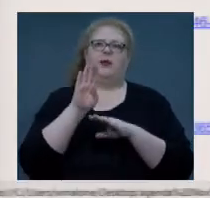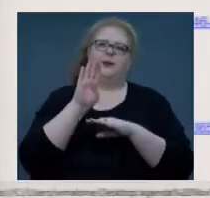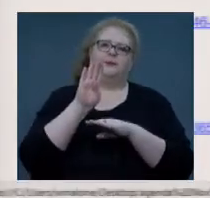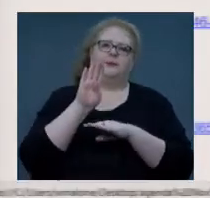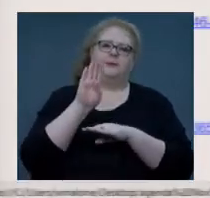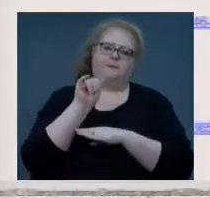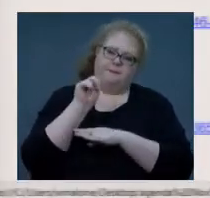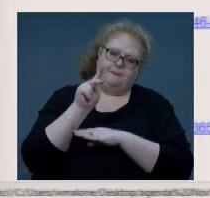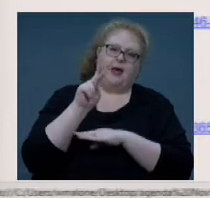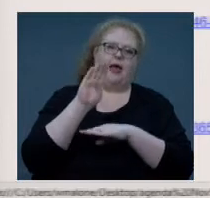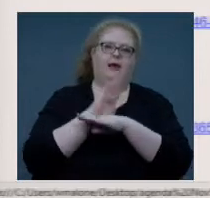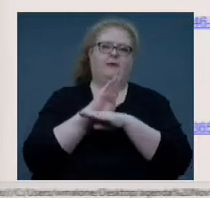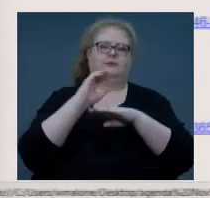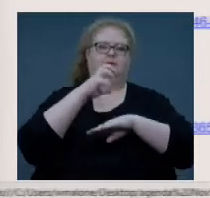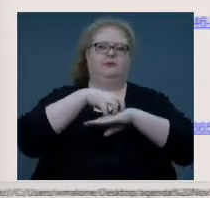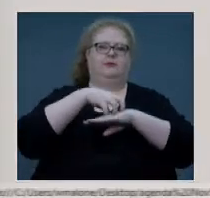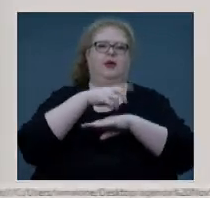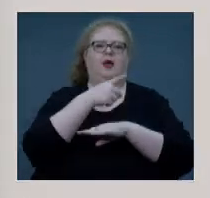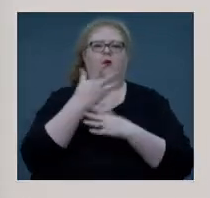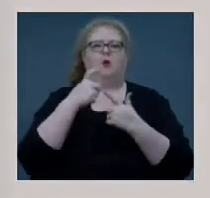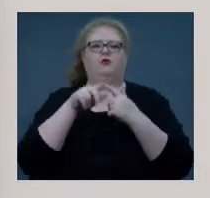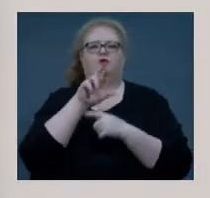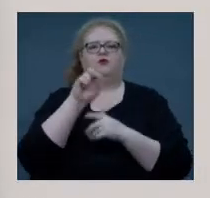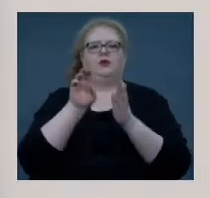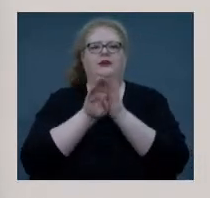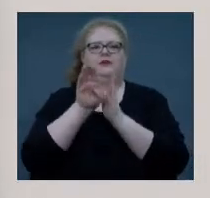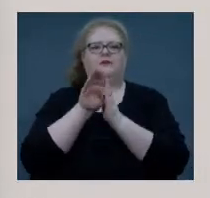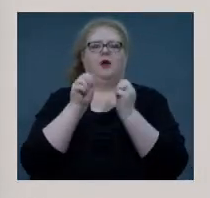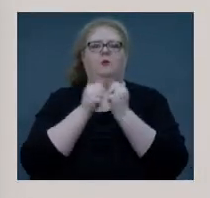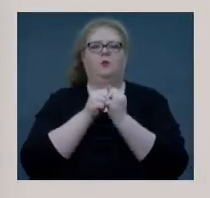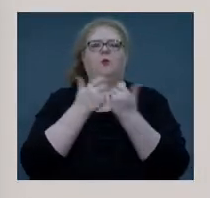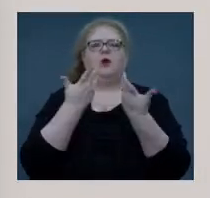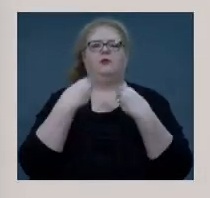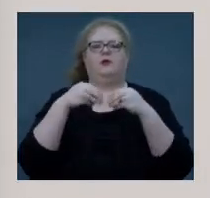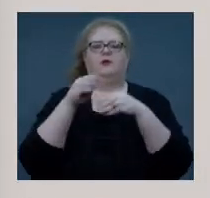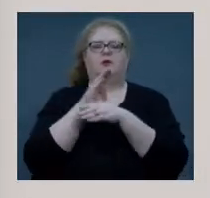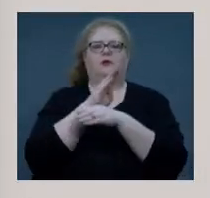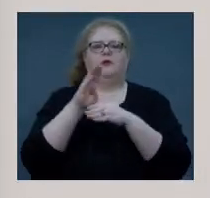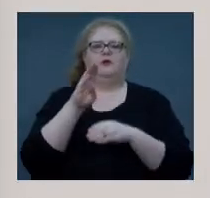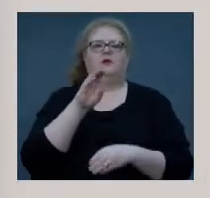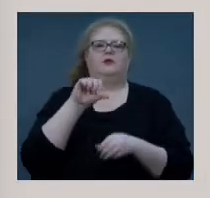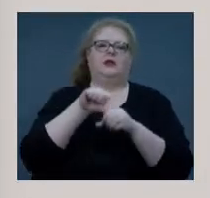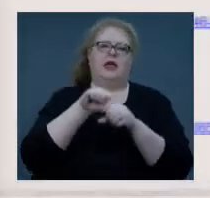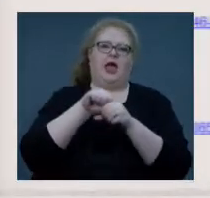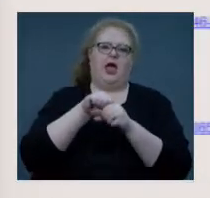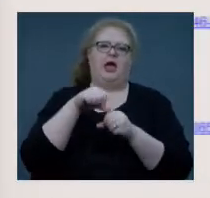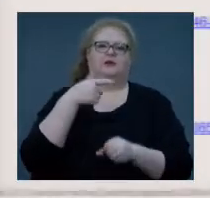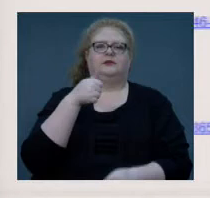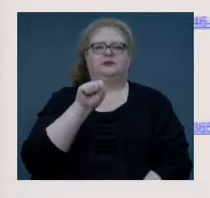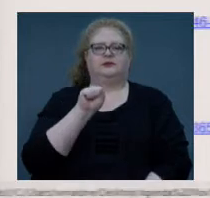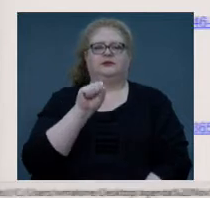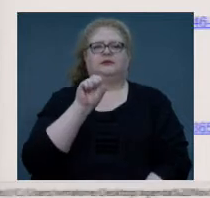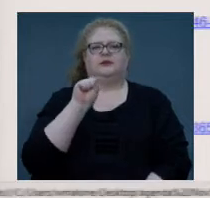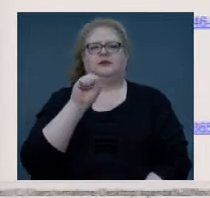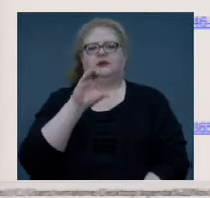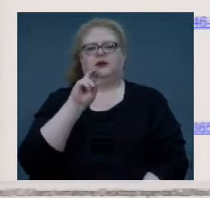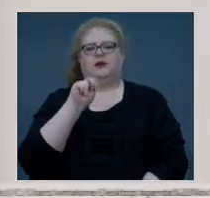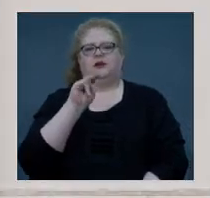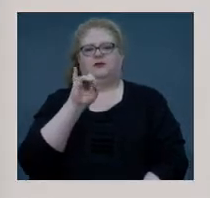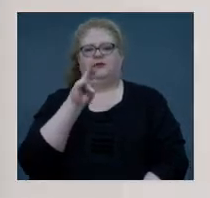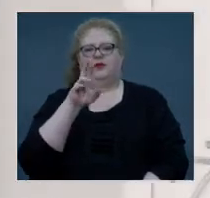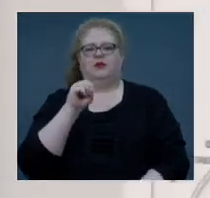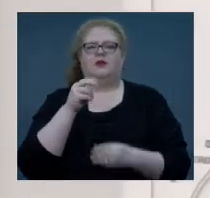building. The applicant is seeking to redevelop the site with a convenience store with gas pumps. Additional